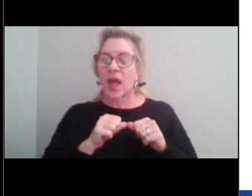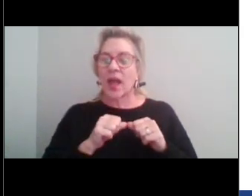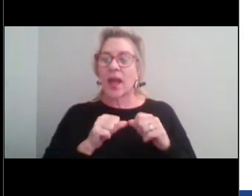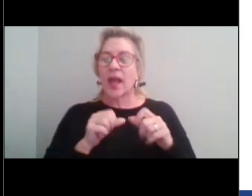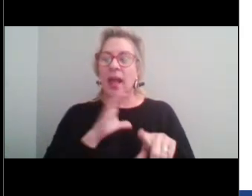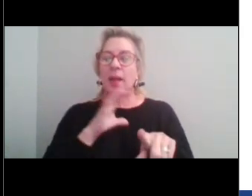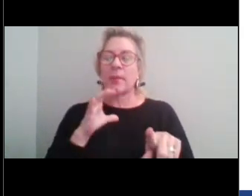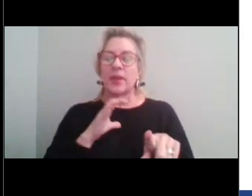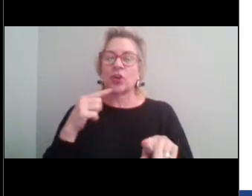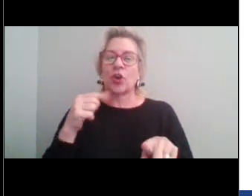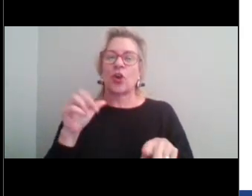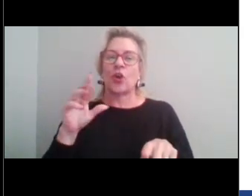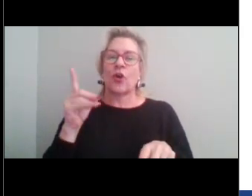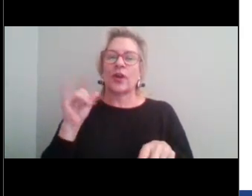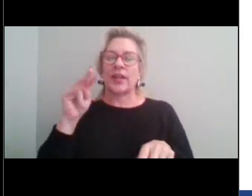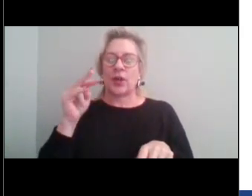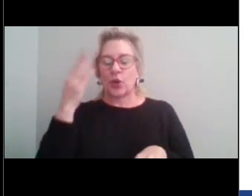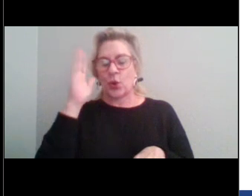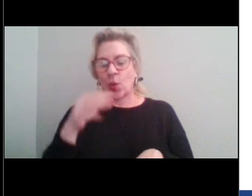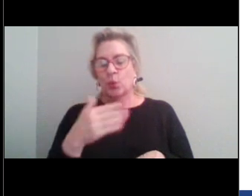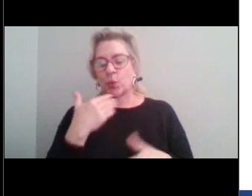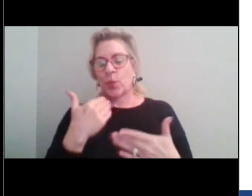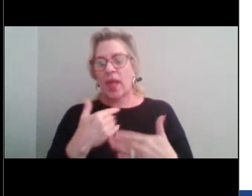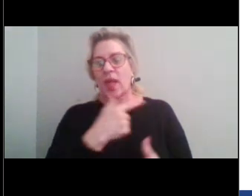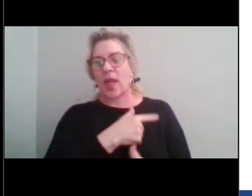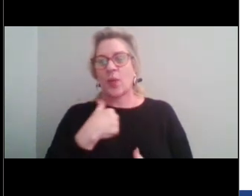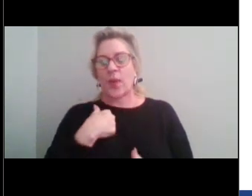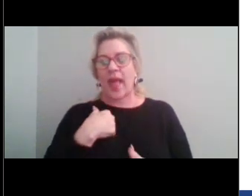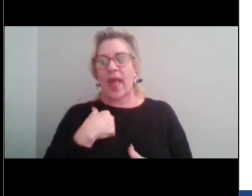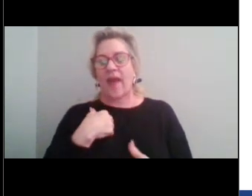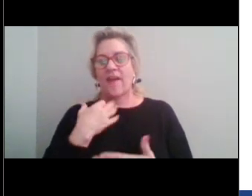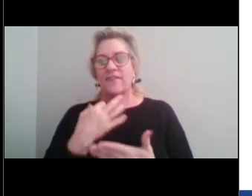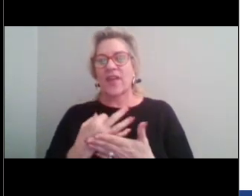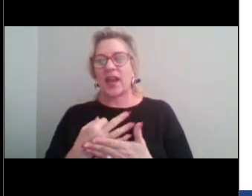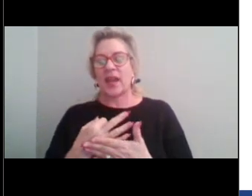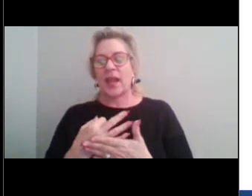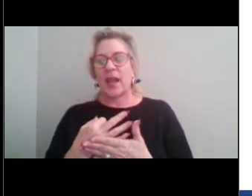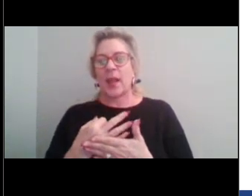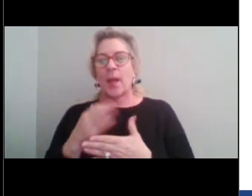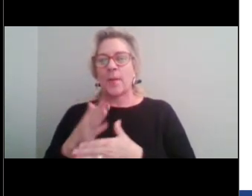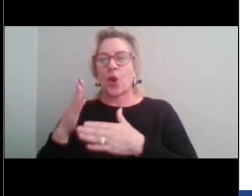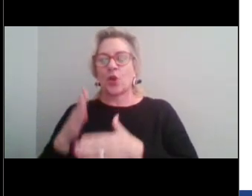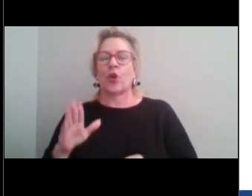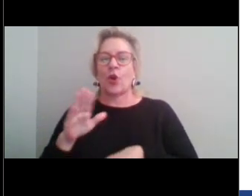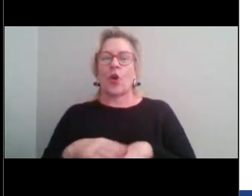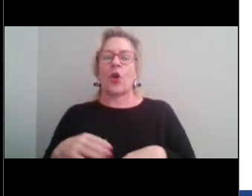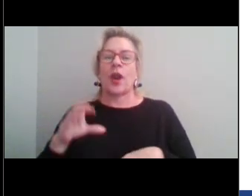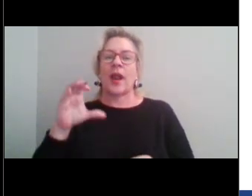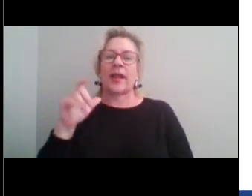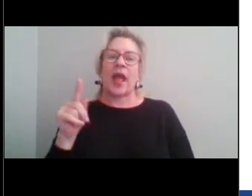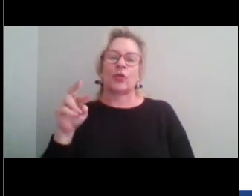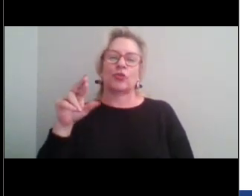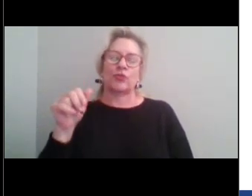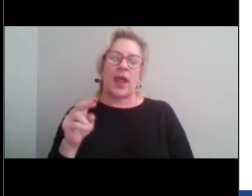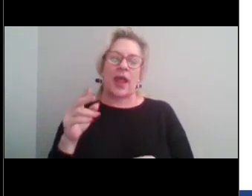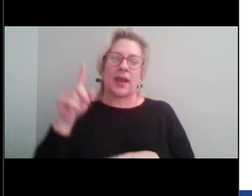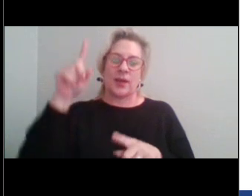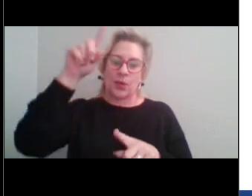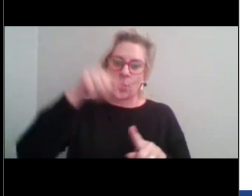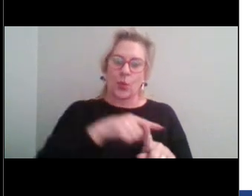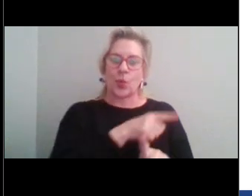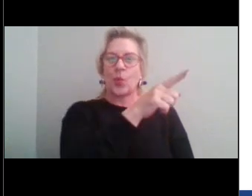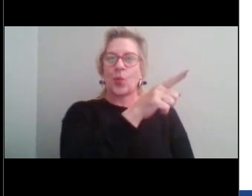knows well, we are funding partners on construction now underway on electrifying the Caltrain corridor. And so that's for